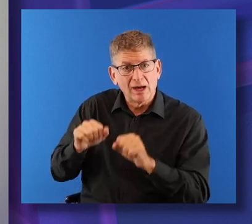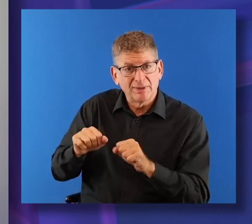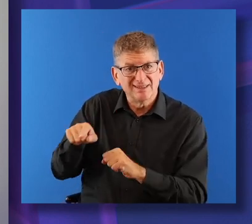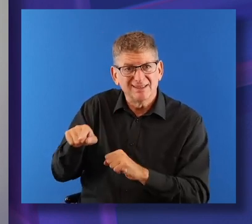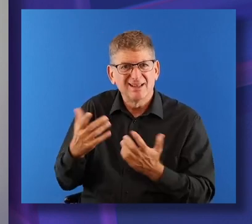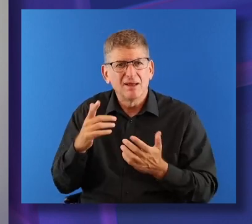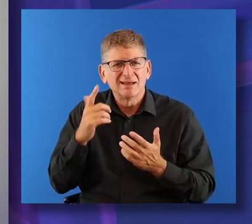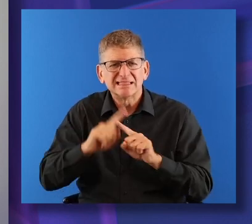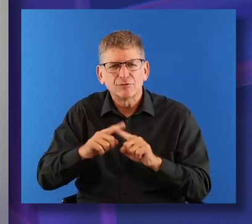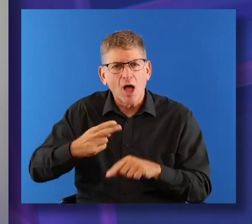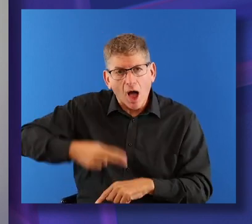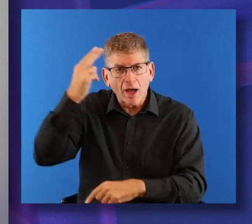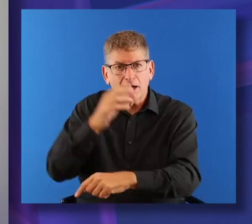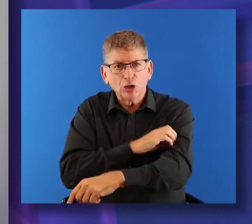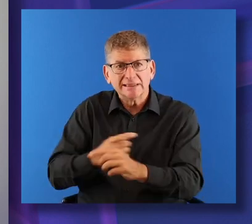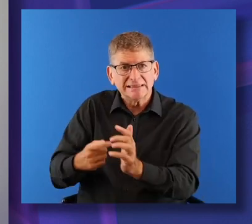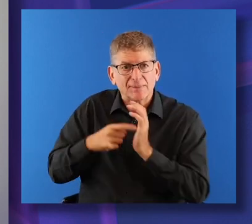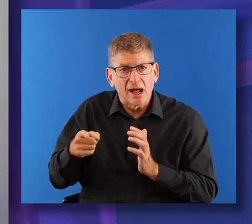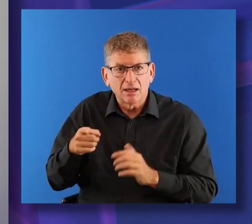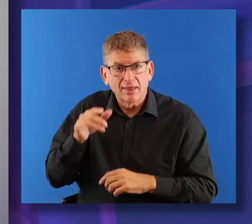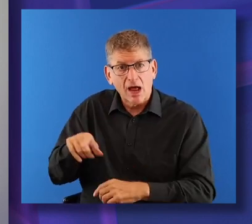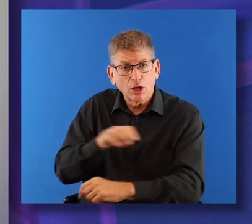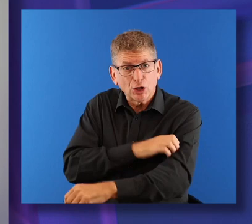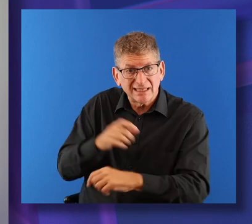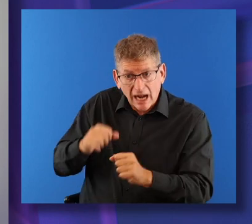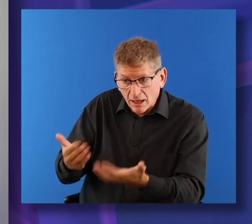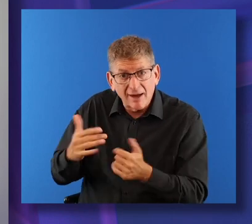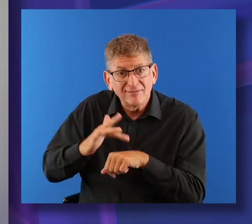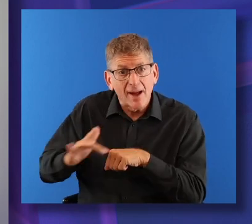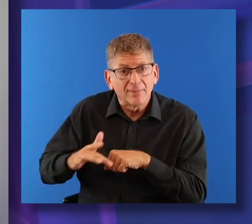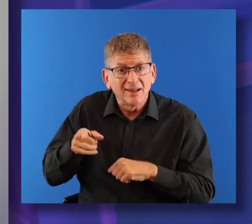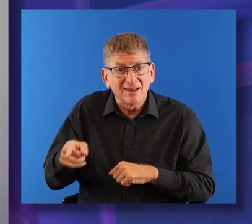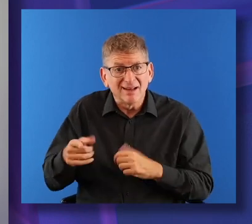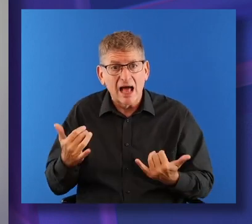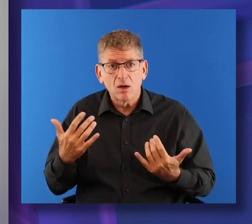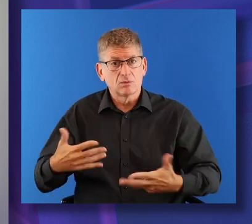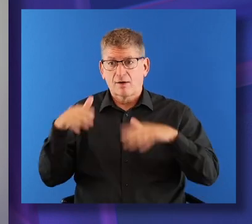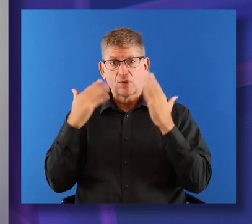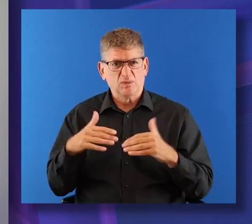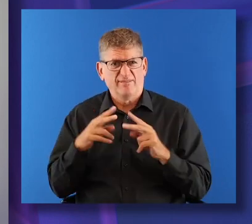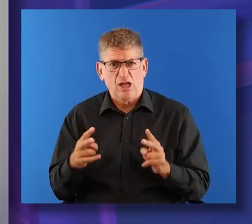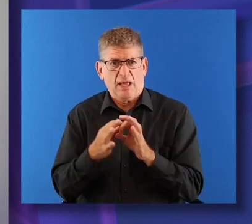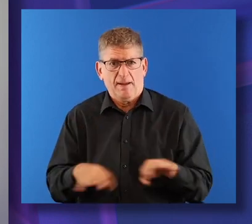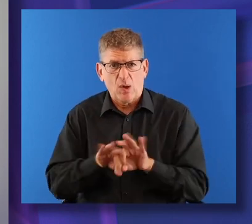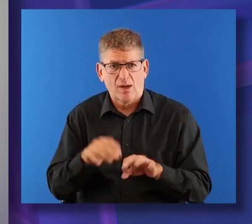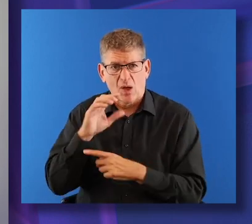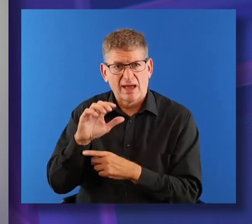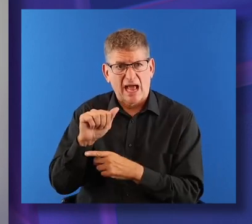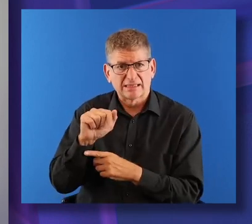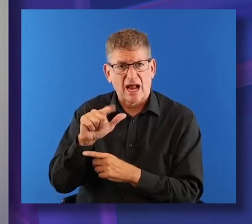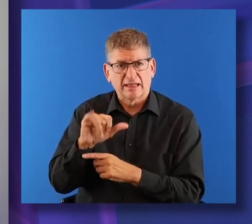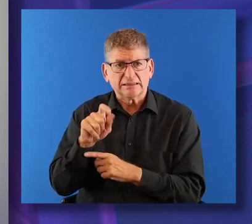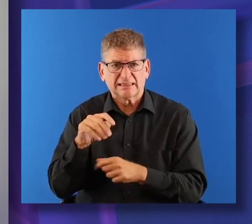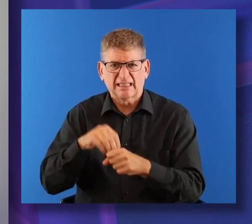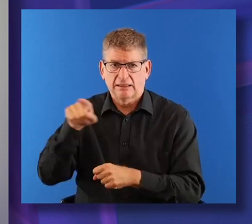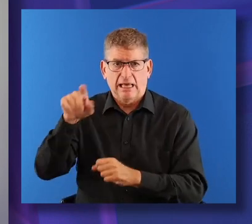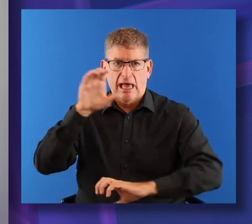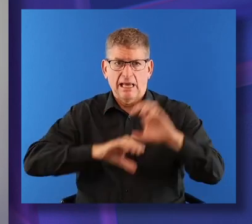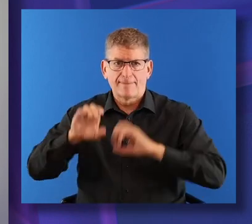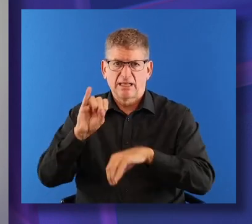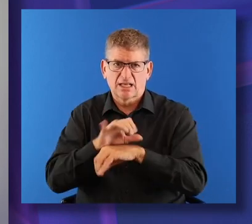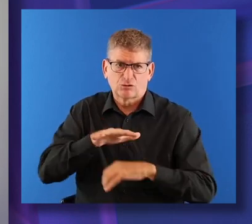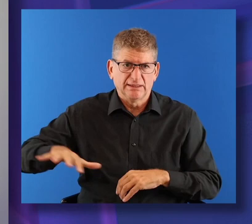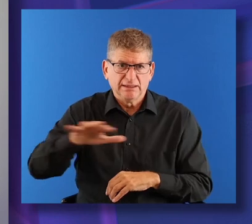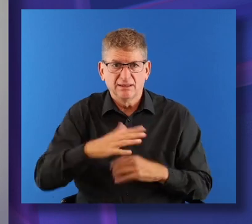an estimated 85 to 90% of the products are synthesized through catalytic reactions, lots of research is focused on designing better